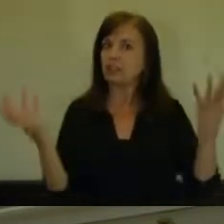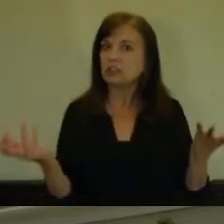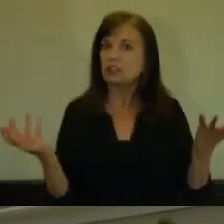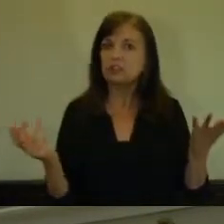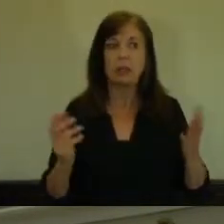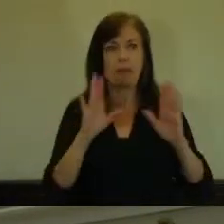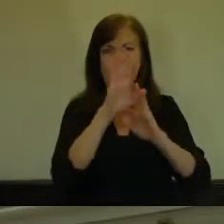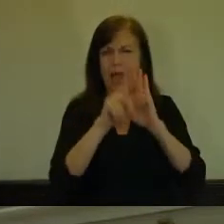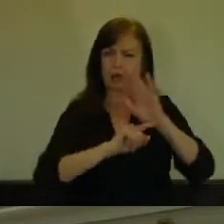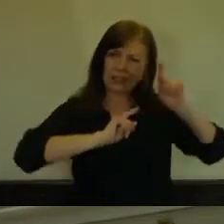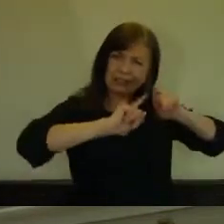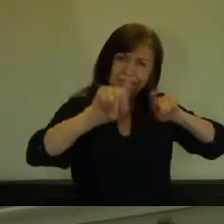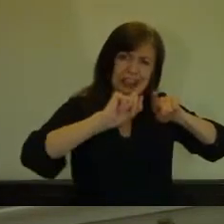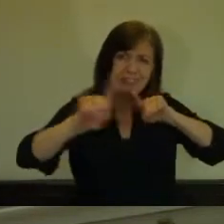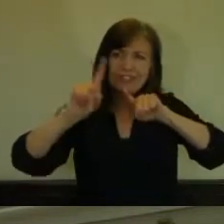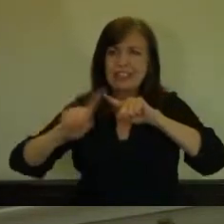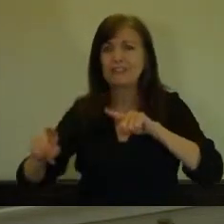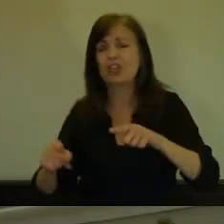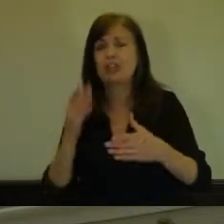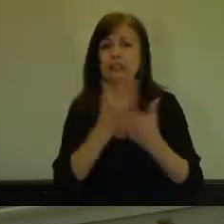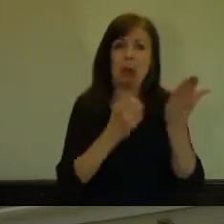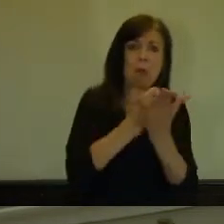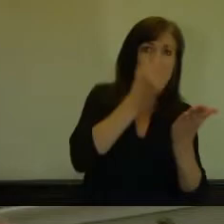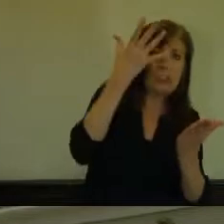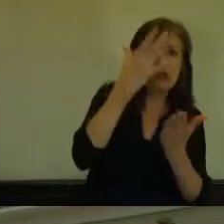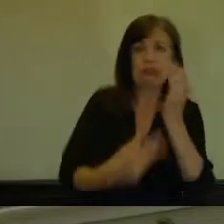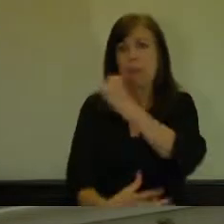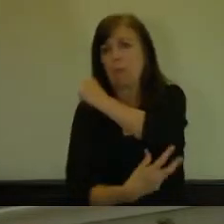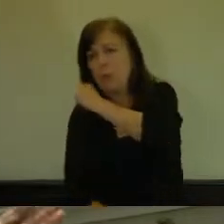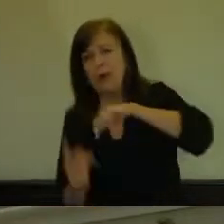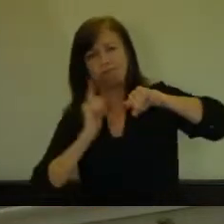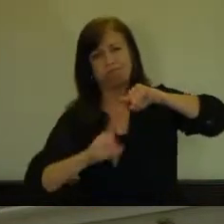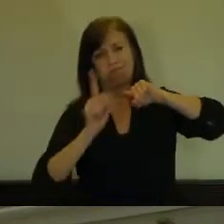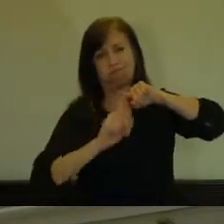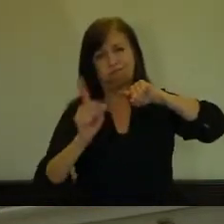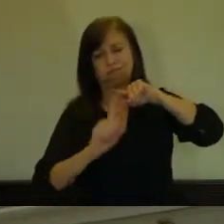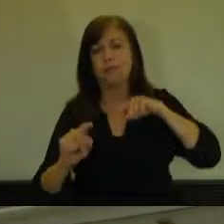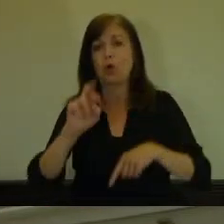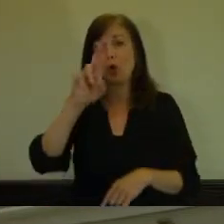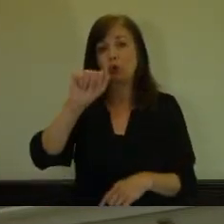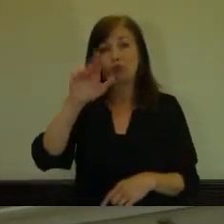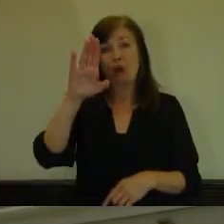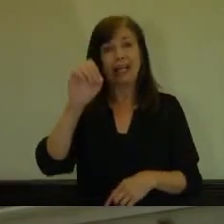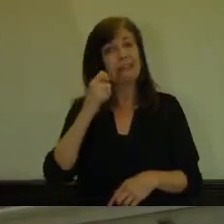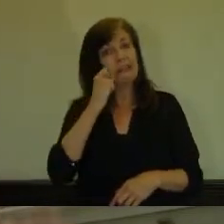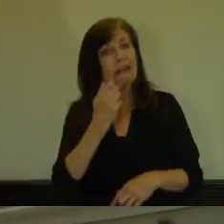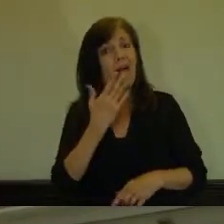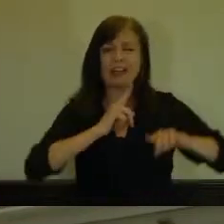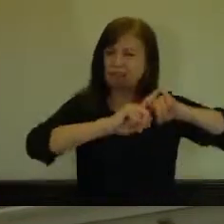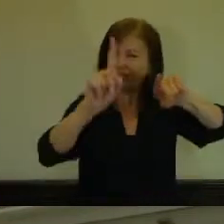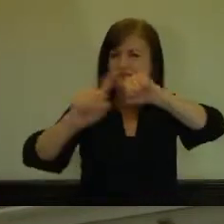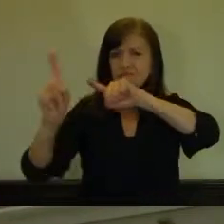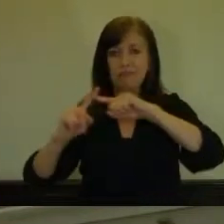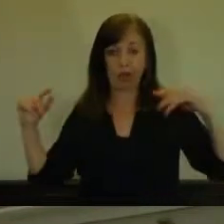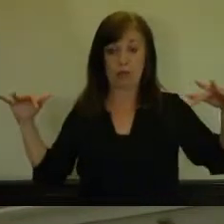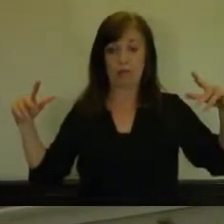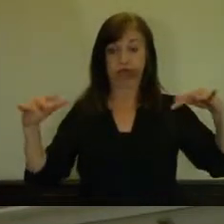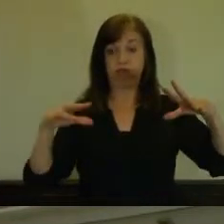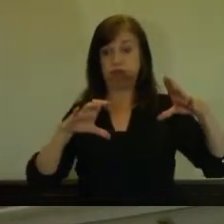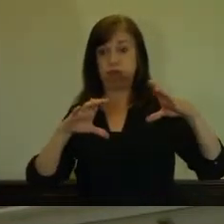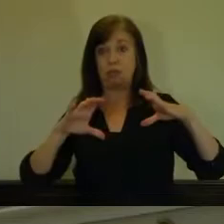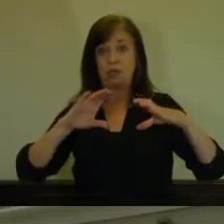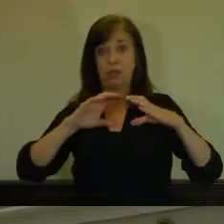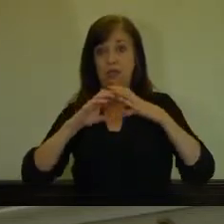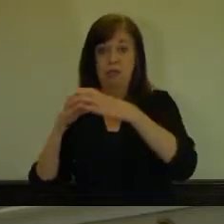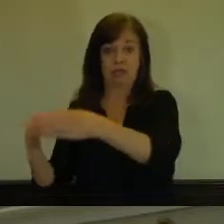from all backgrounds and social status and races and walks of life are coming together to finally address